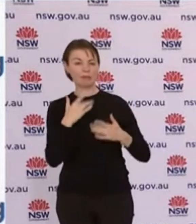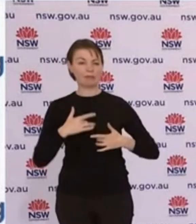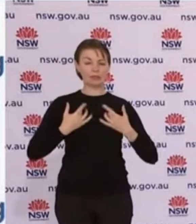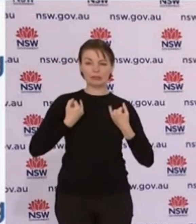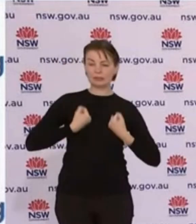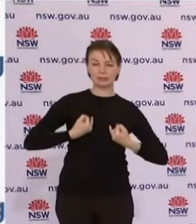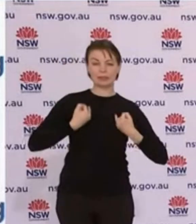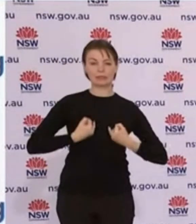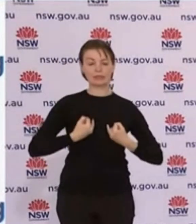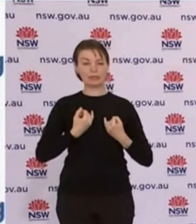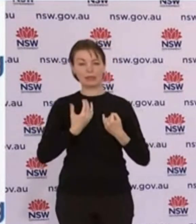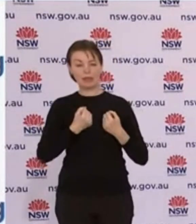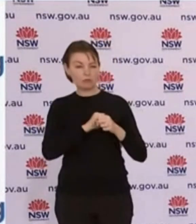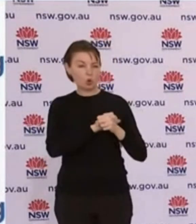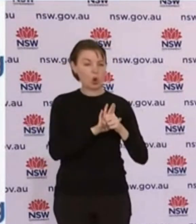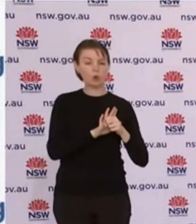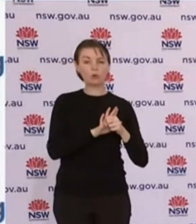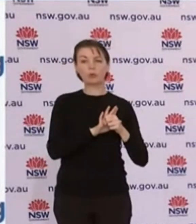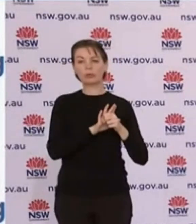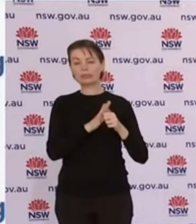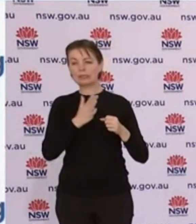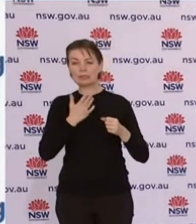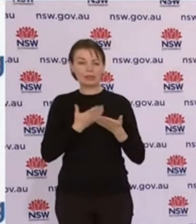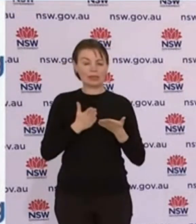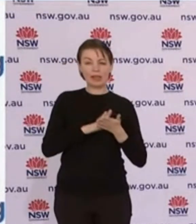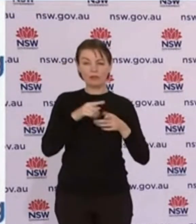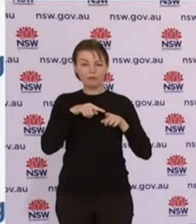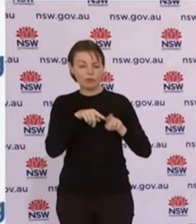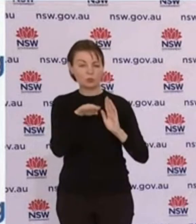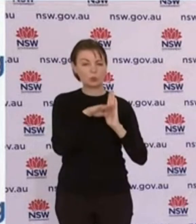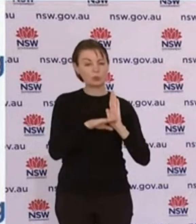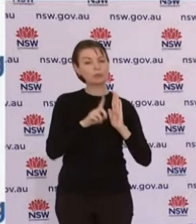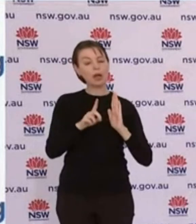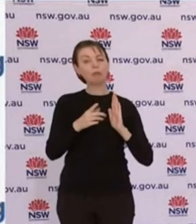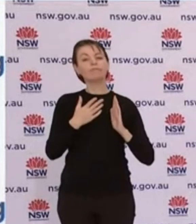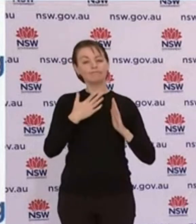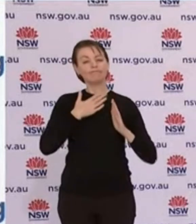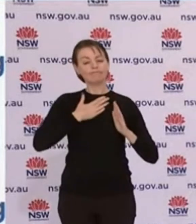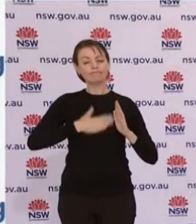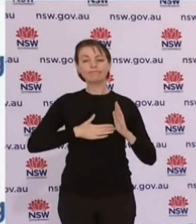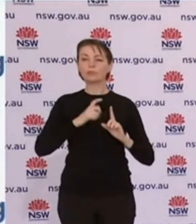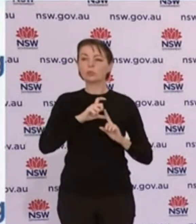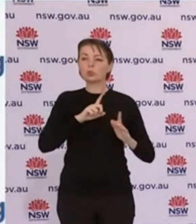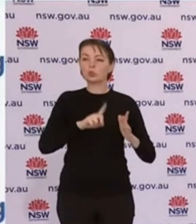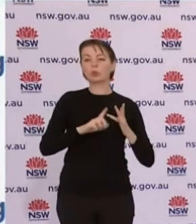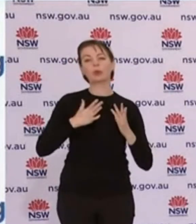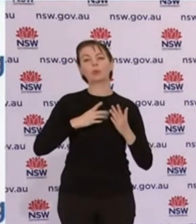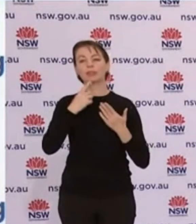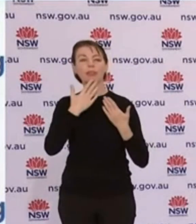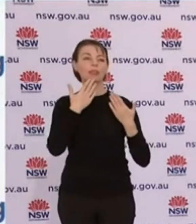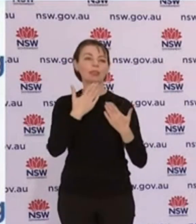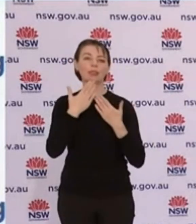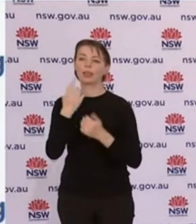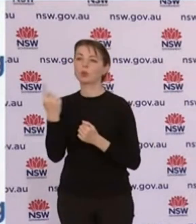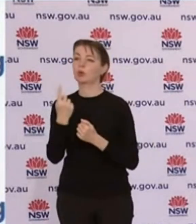feeling unwell, but the vast majority of people are doing the right thing. And I'd like to say a big thank you to the people in the